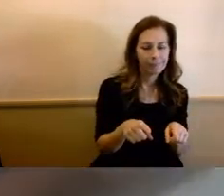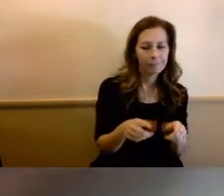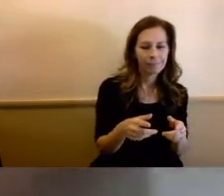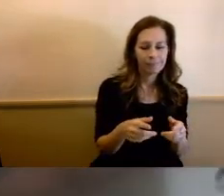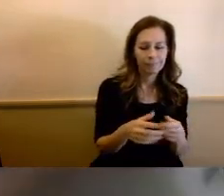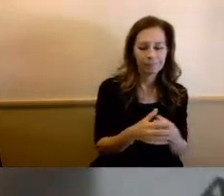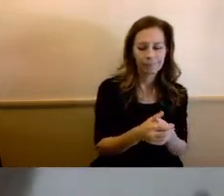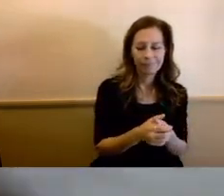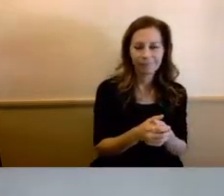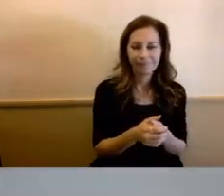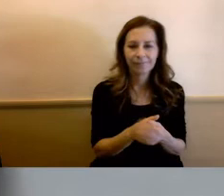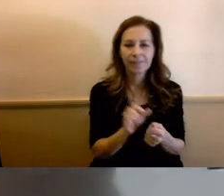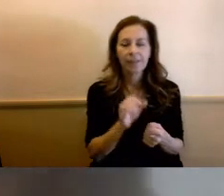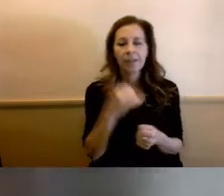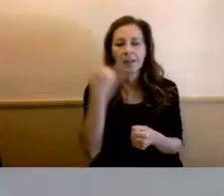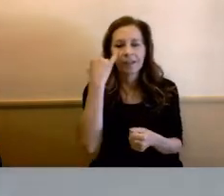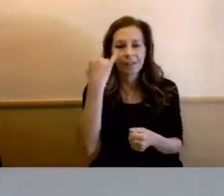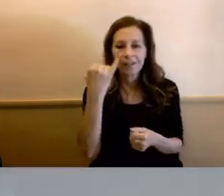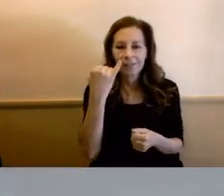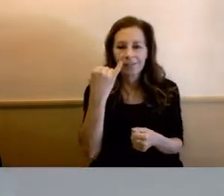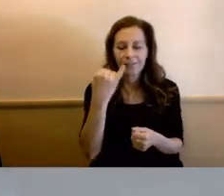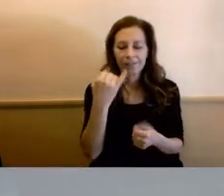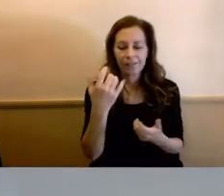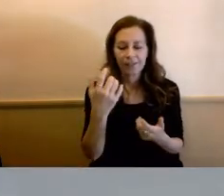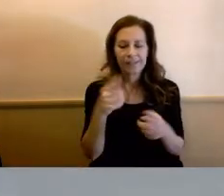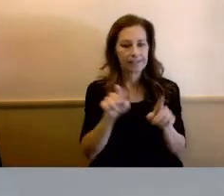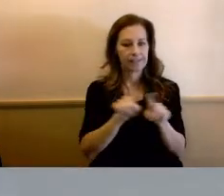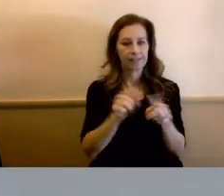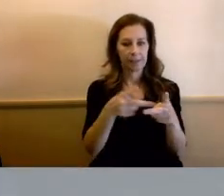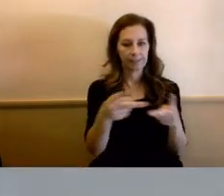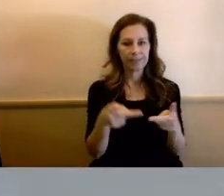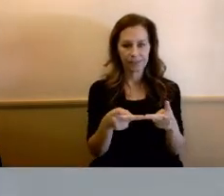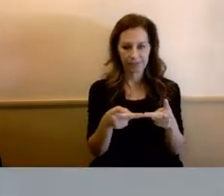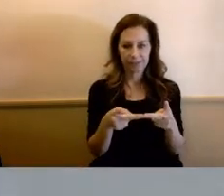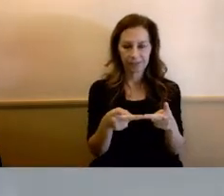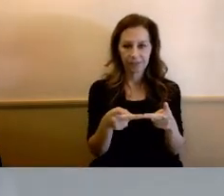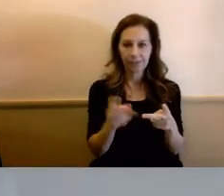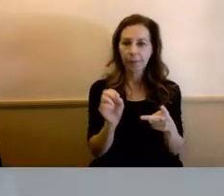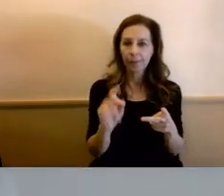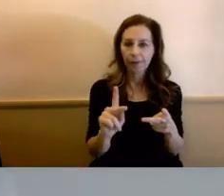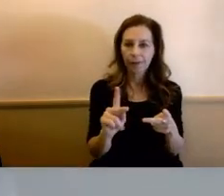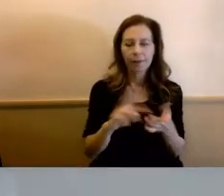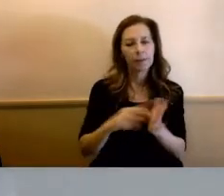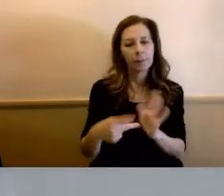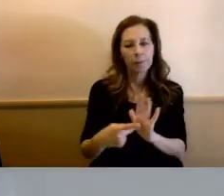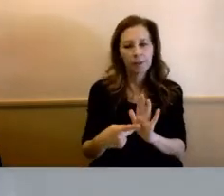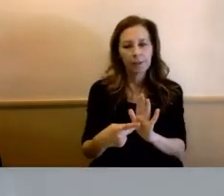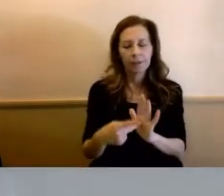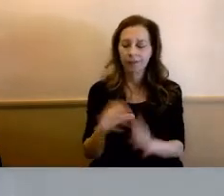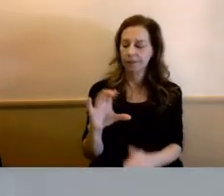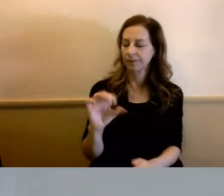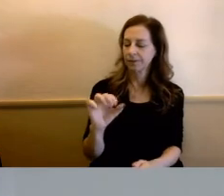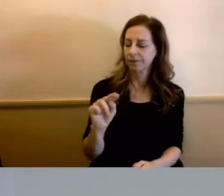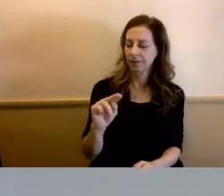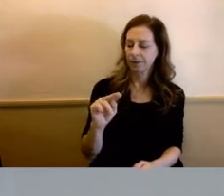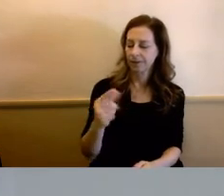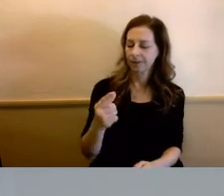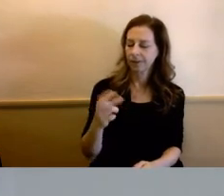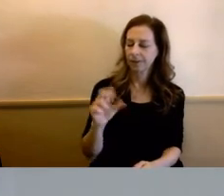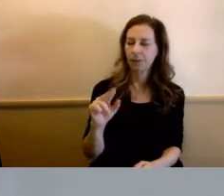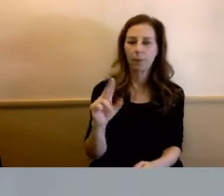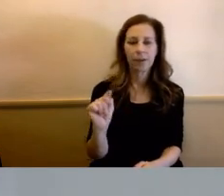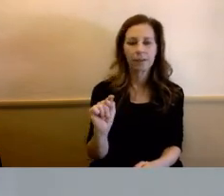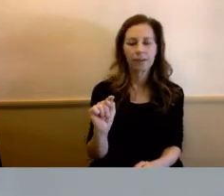is when they land in the same position, right? Meaning that they're congruent, right? With corresponding